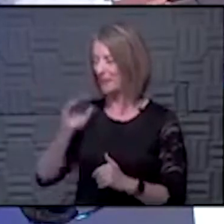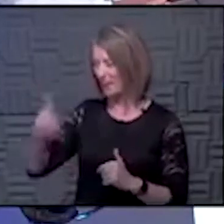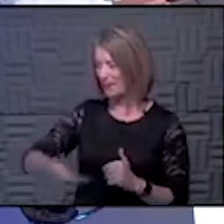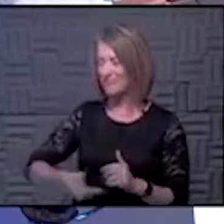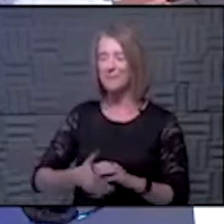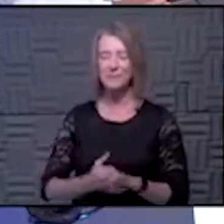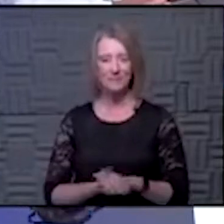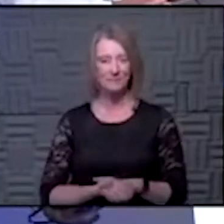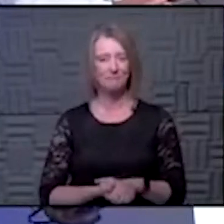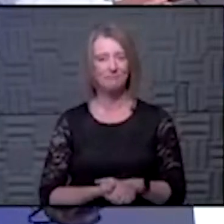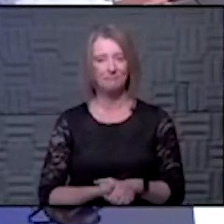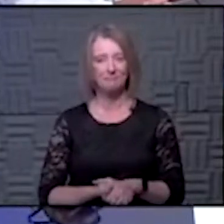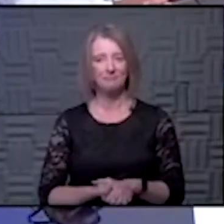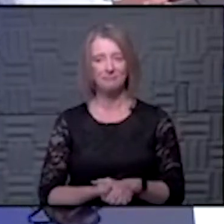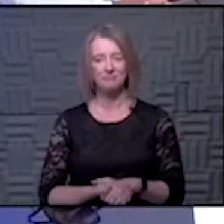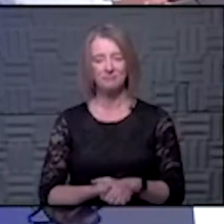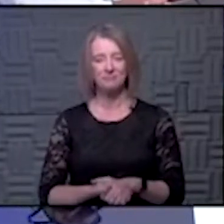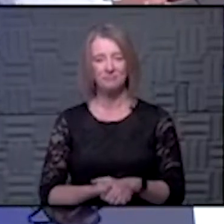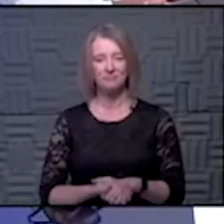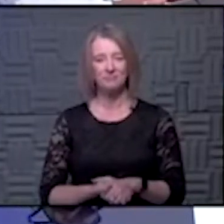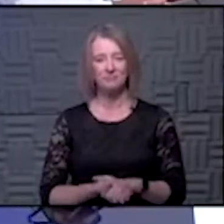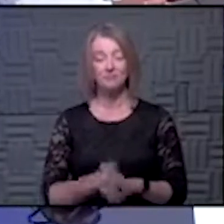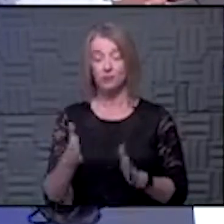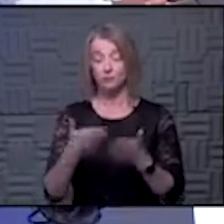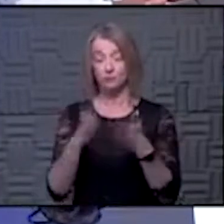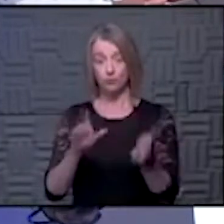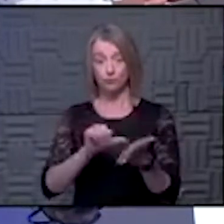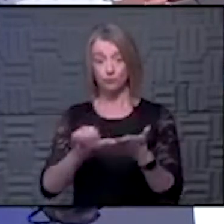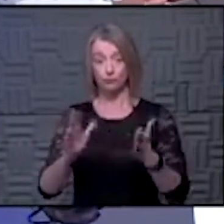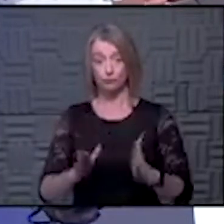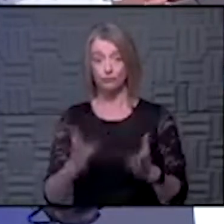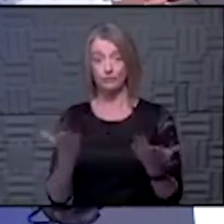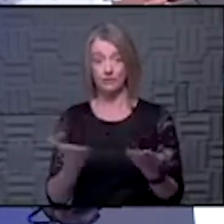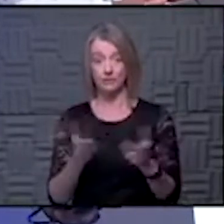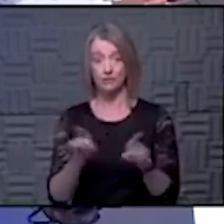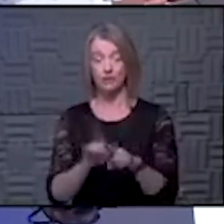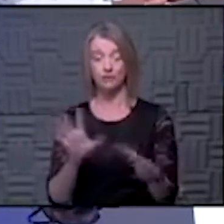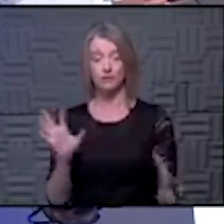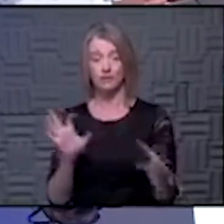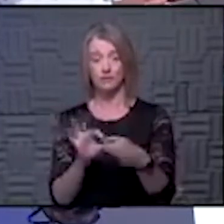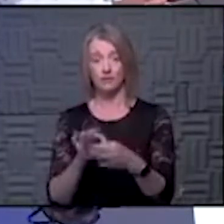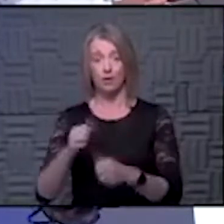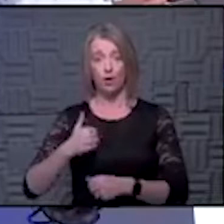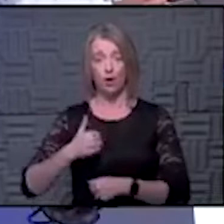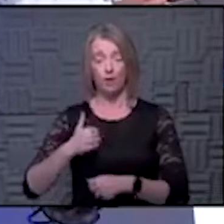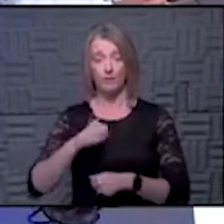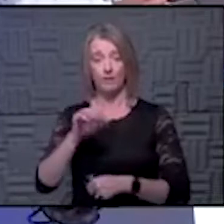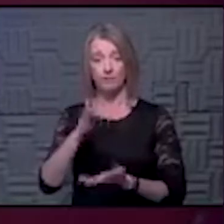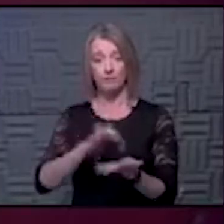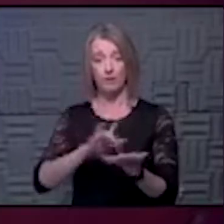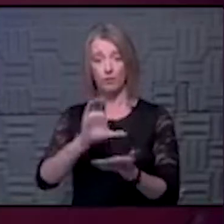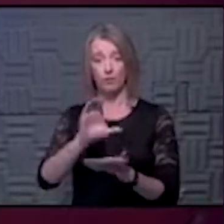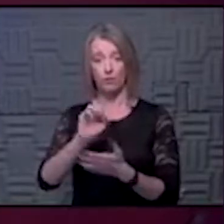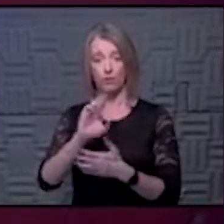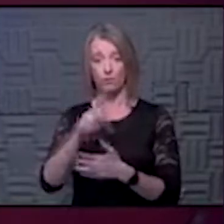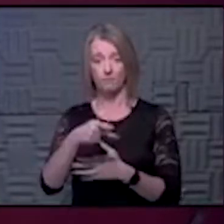morning. So you're a general surgeon here, and you also have a connection to the Army Medical Corps.